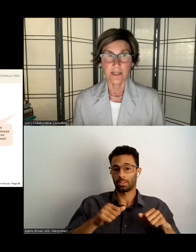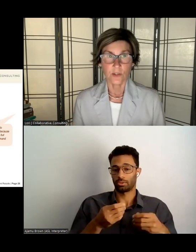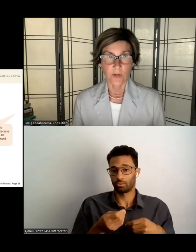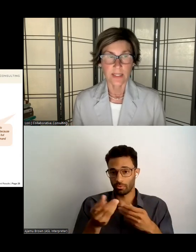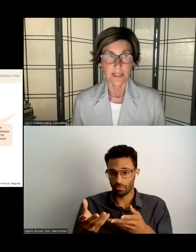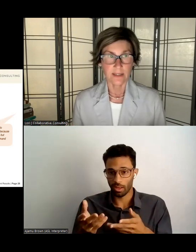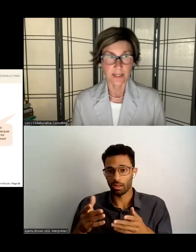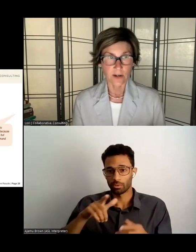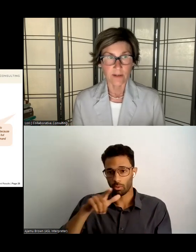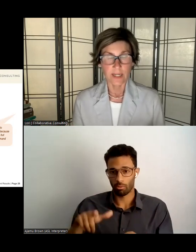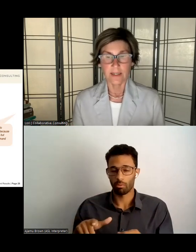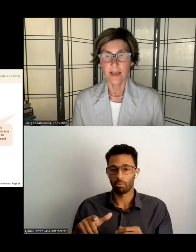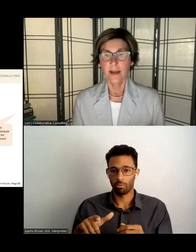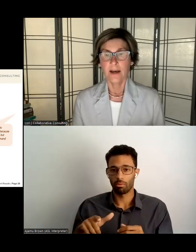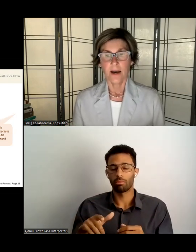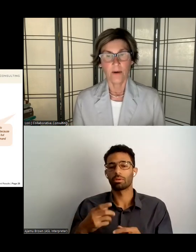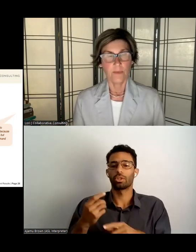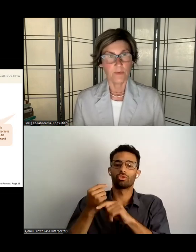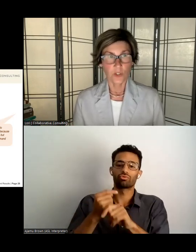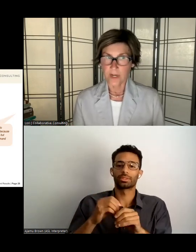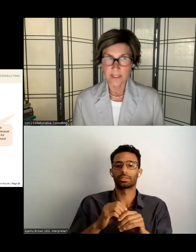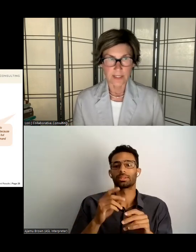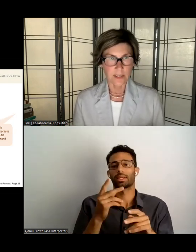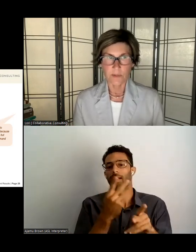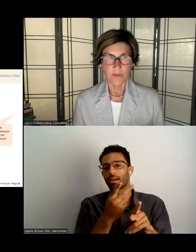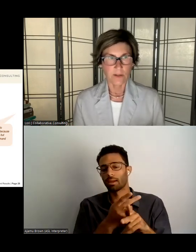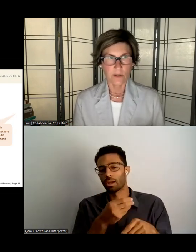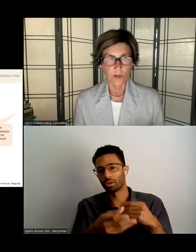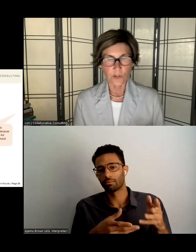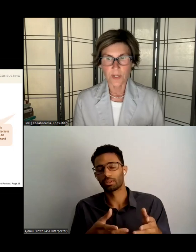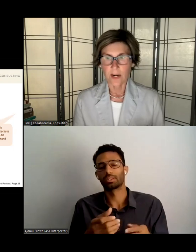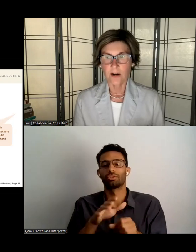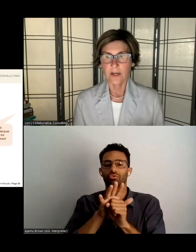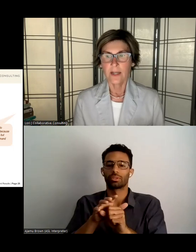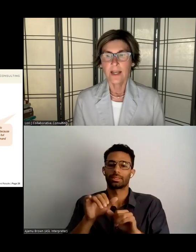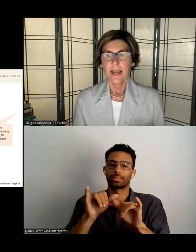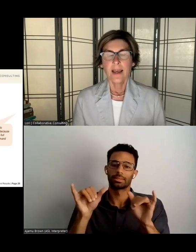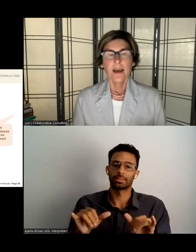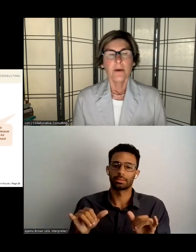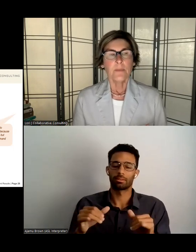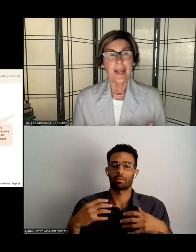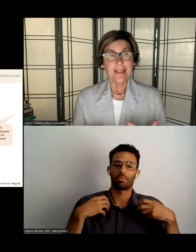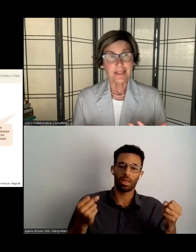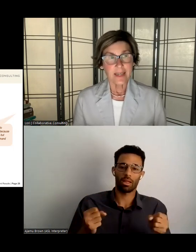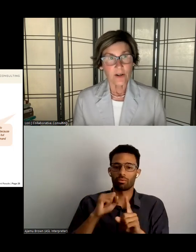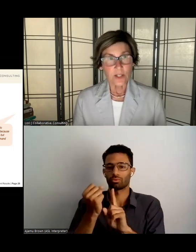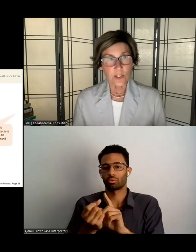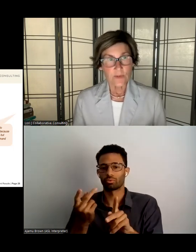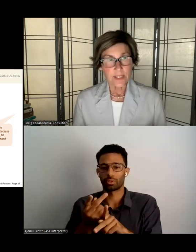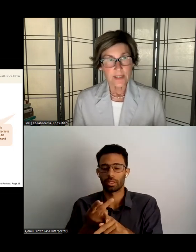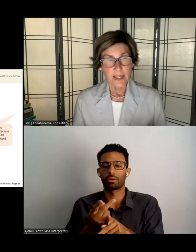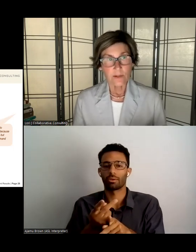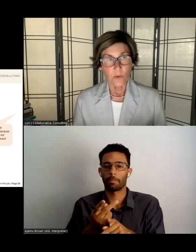at the trends in caregiving, stress systems of health and social care. And the care